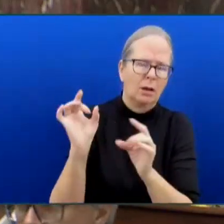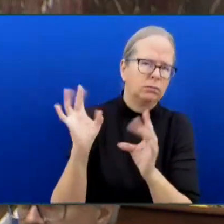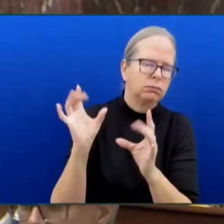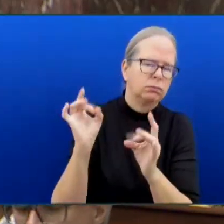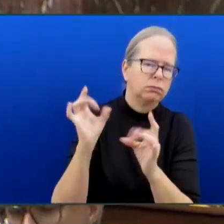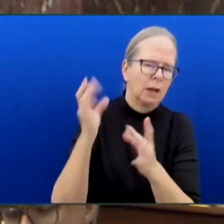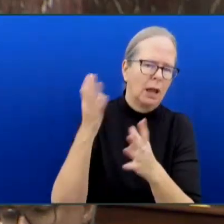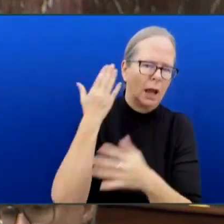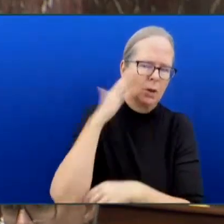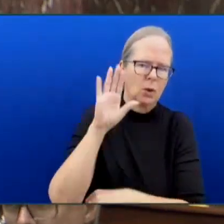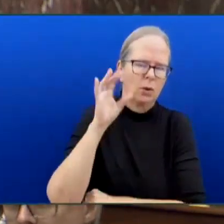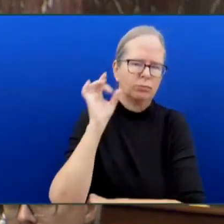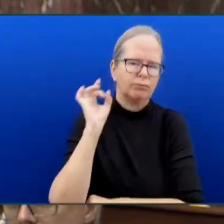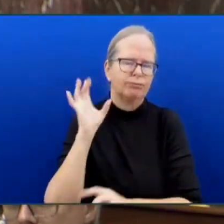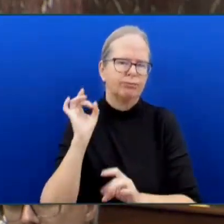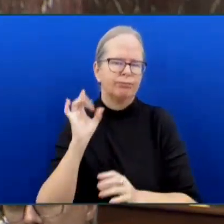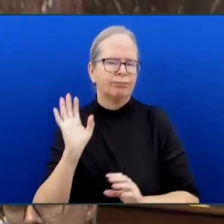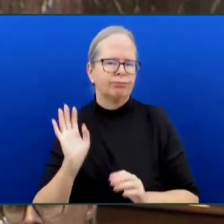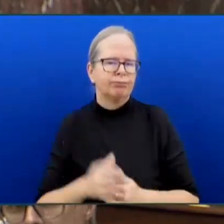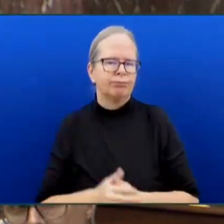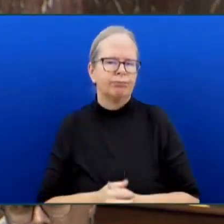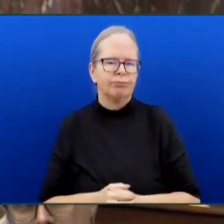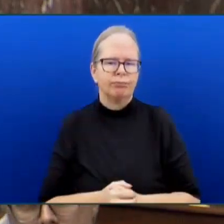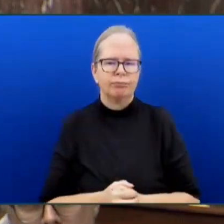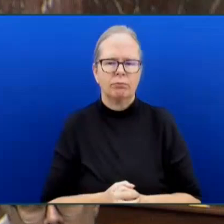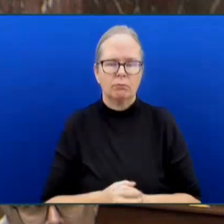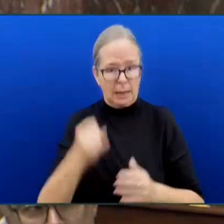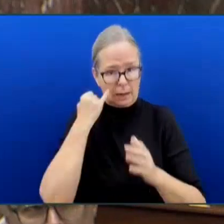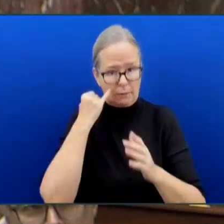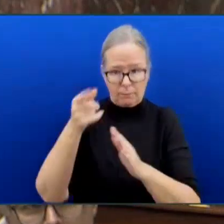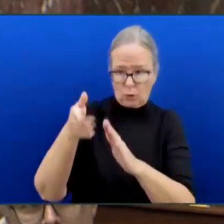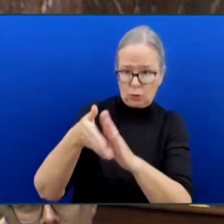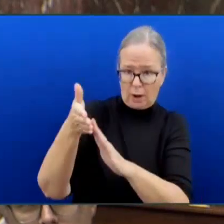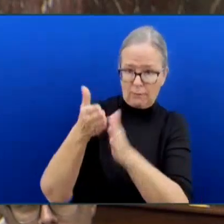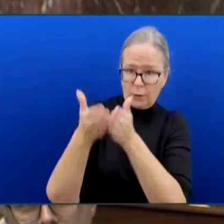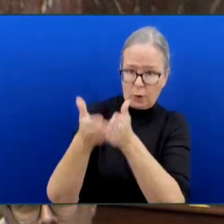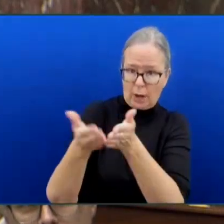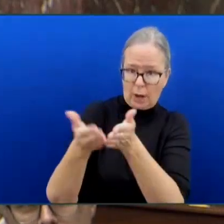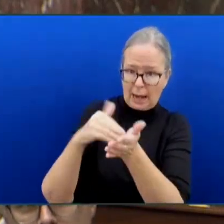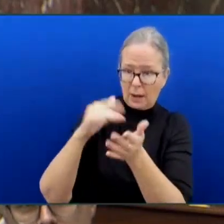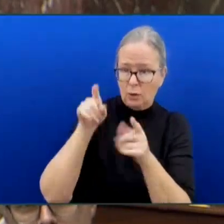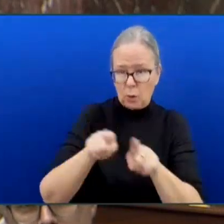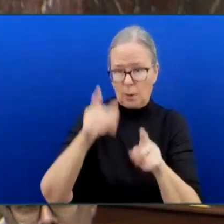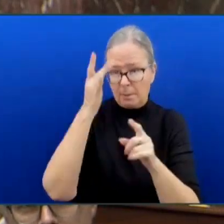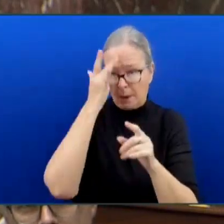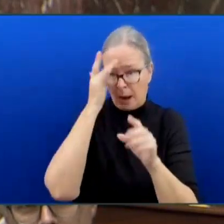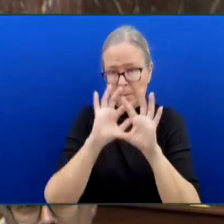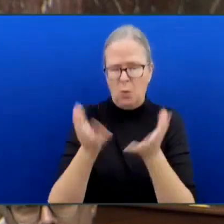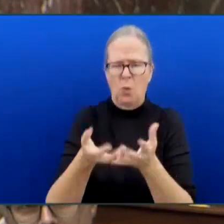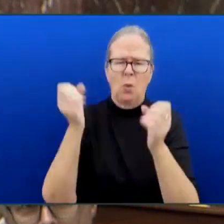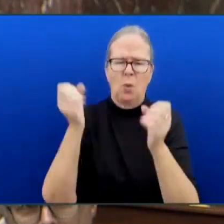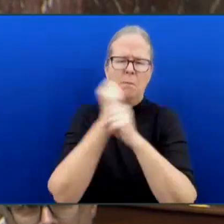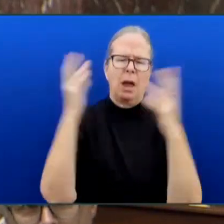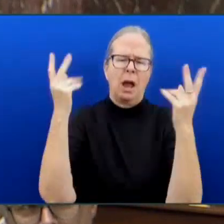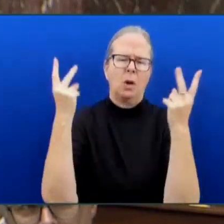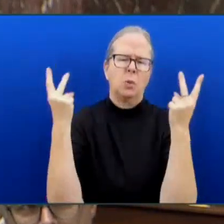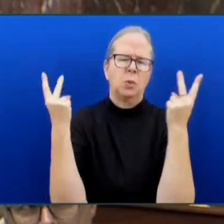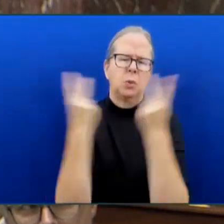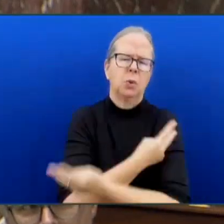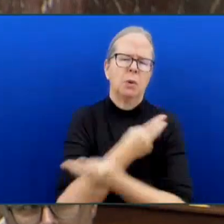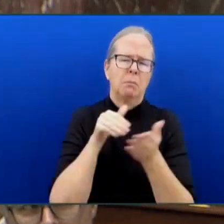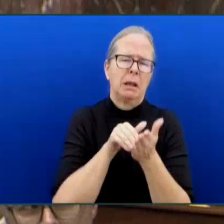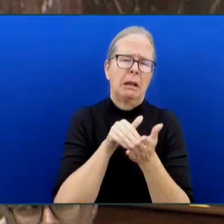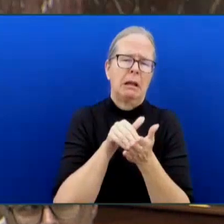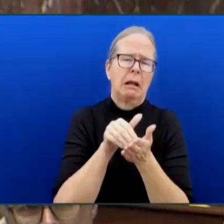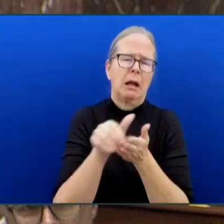They were in charge of the ferry service during the pandemic. You can imagine how many thousands of workers they would have furloughed and destroyed the ferry system. We're